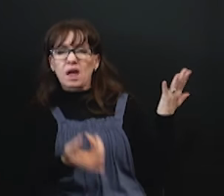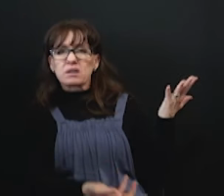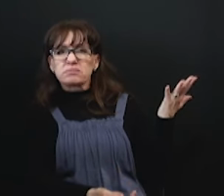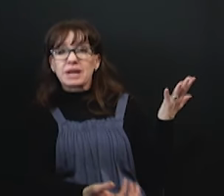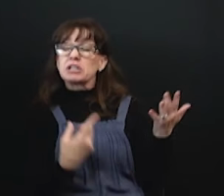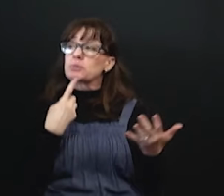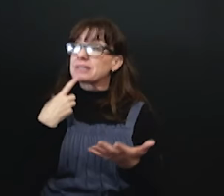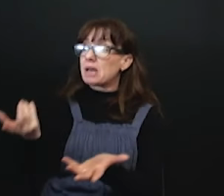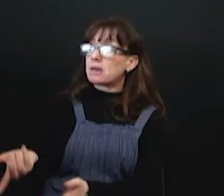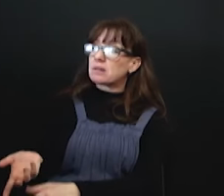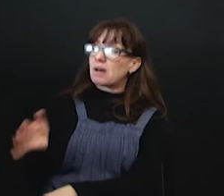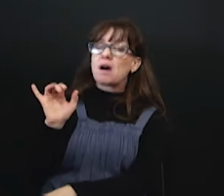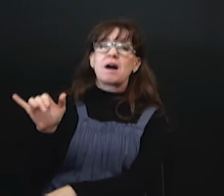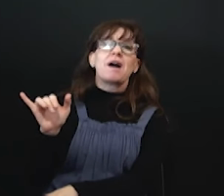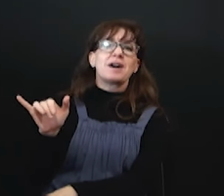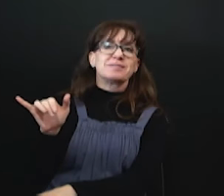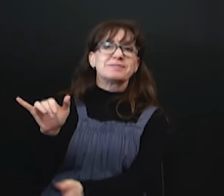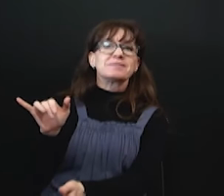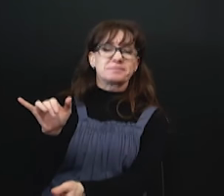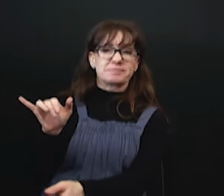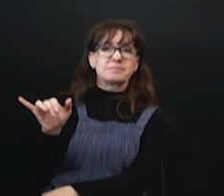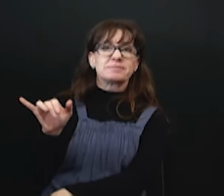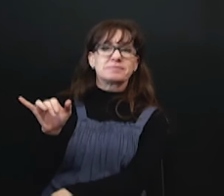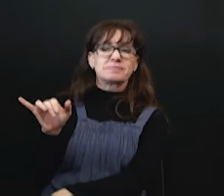And you will say,